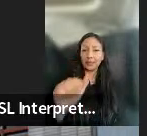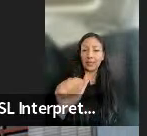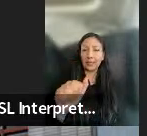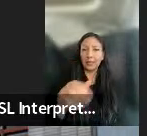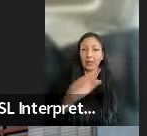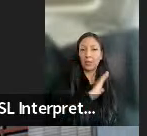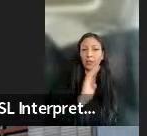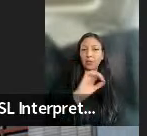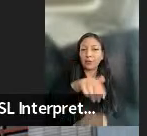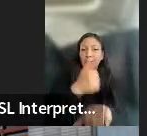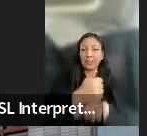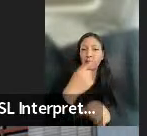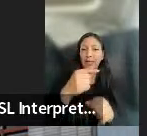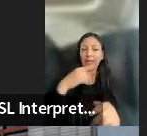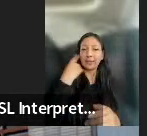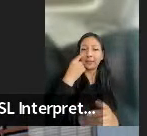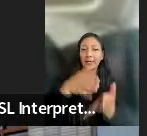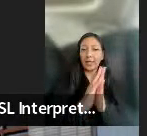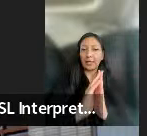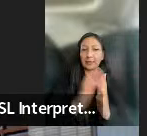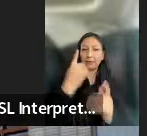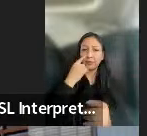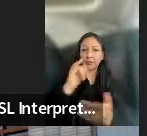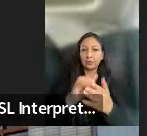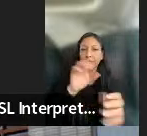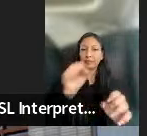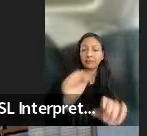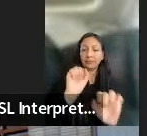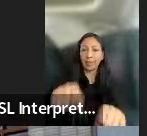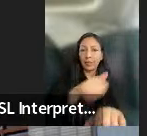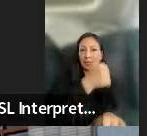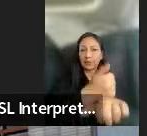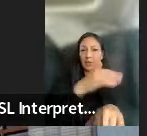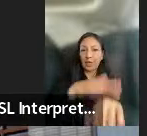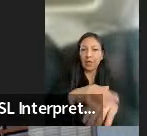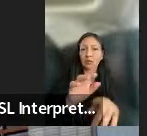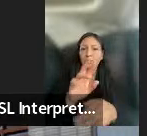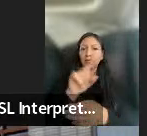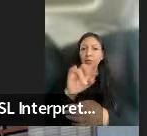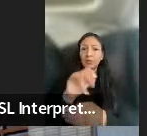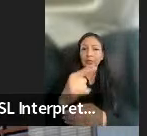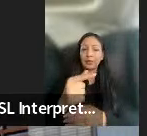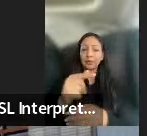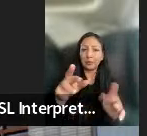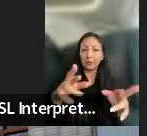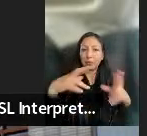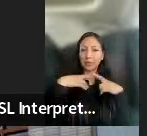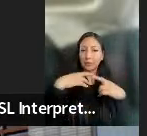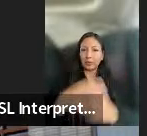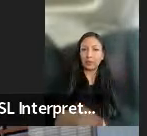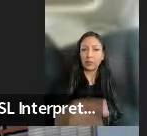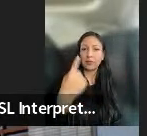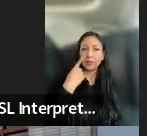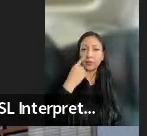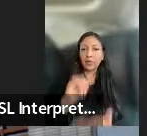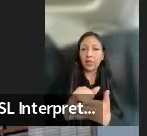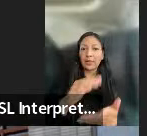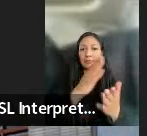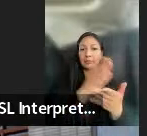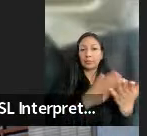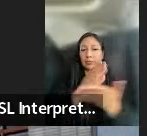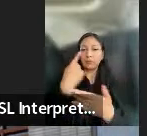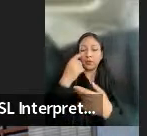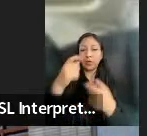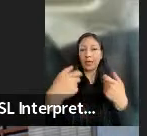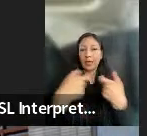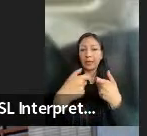permit, in order to locate in residence districts by virtue of the existing use categorization of electric utility